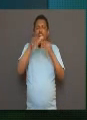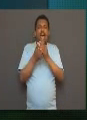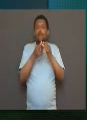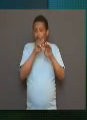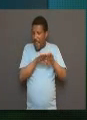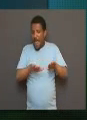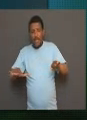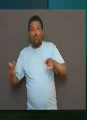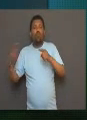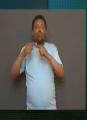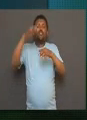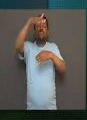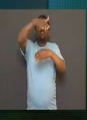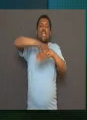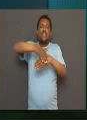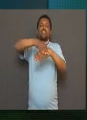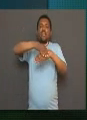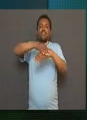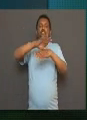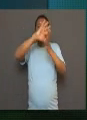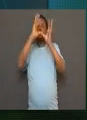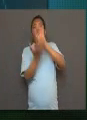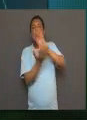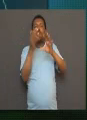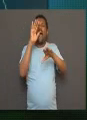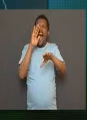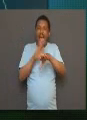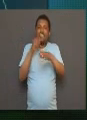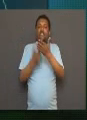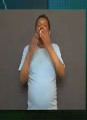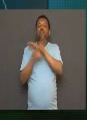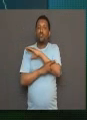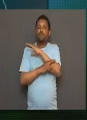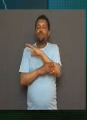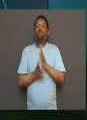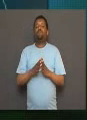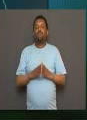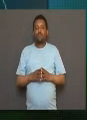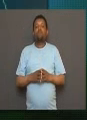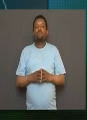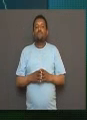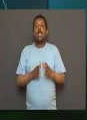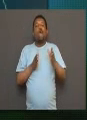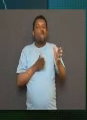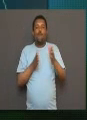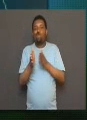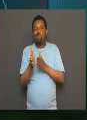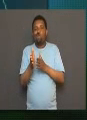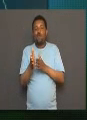which tangents the globe at these regions. The